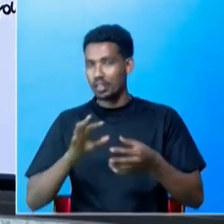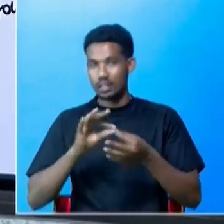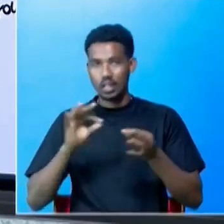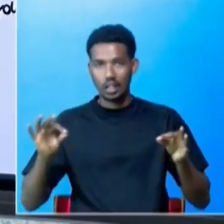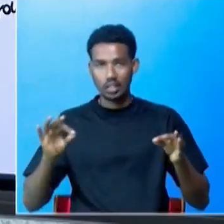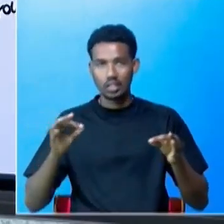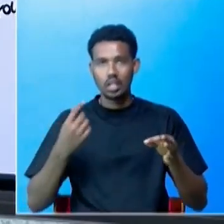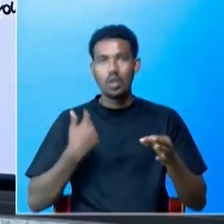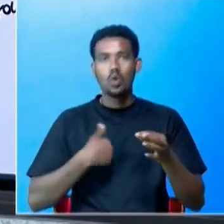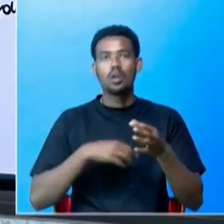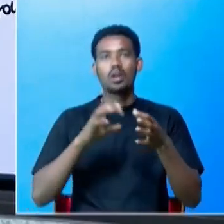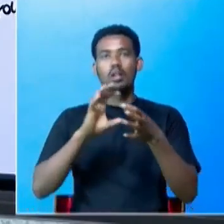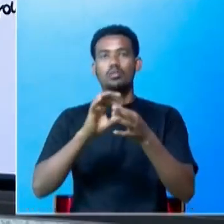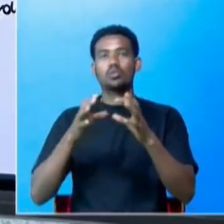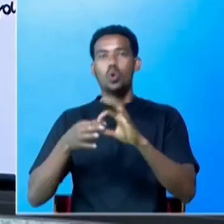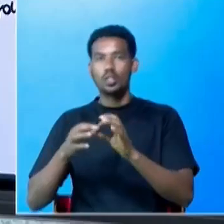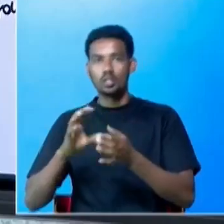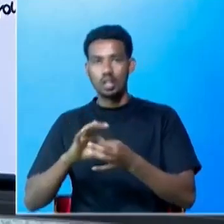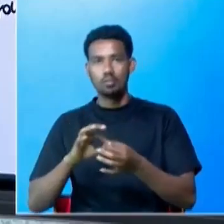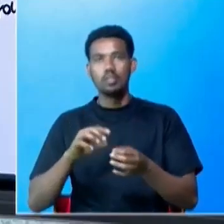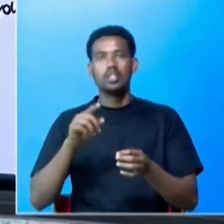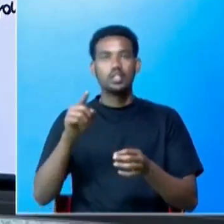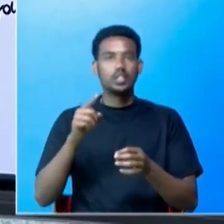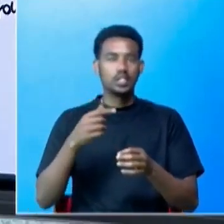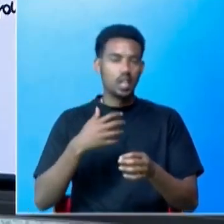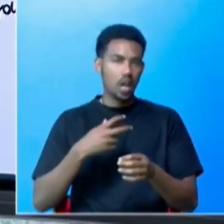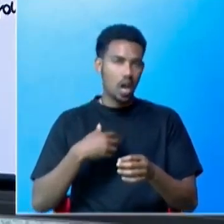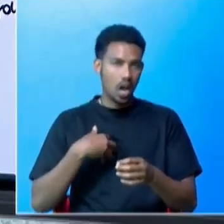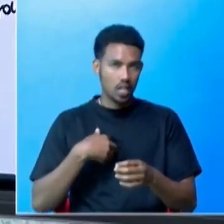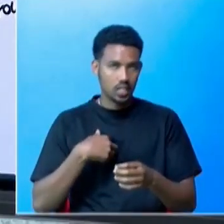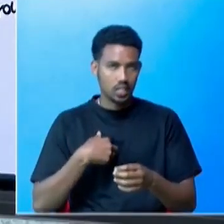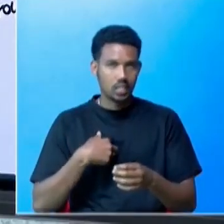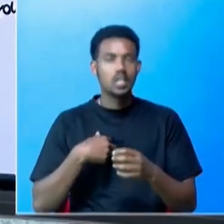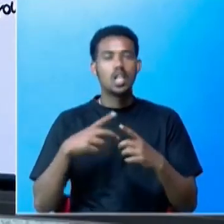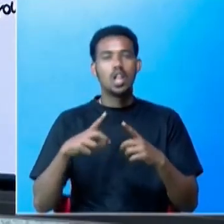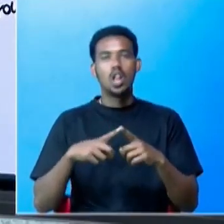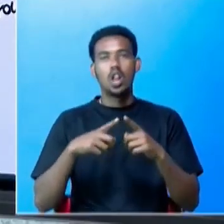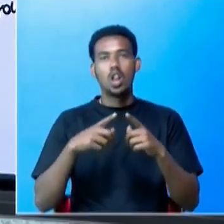can join them. For example, she has long dark hair. She